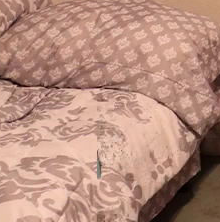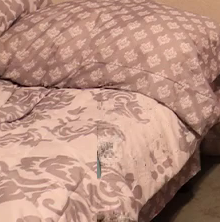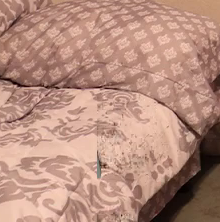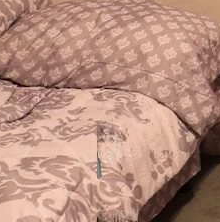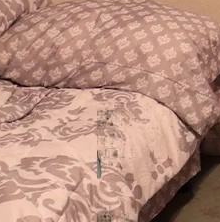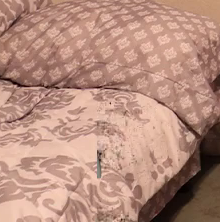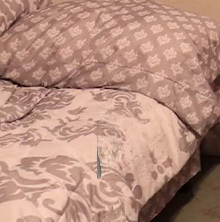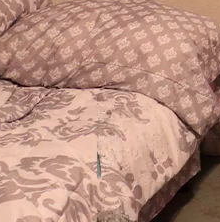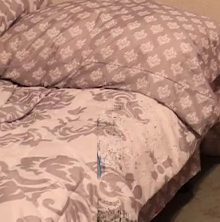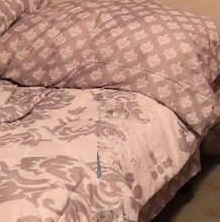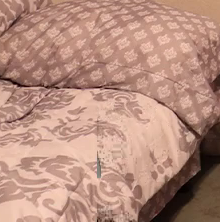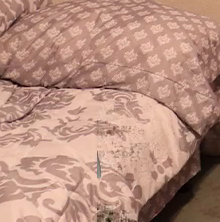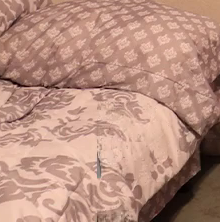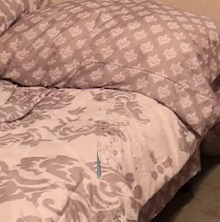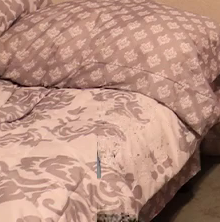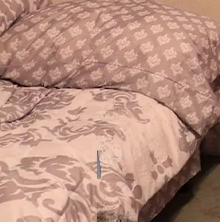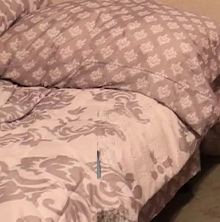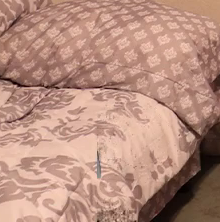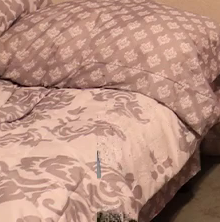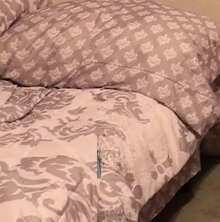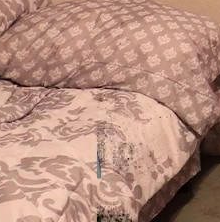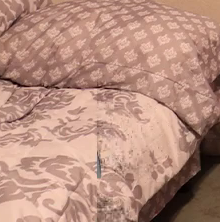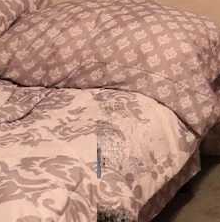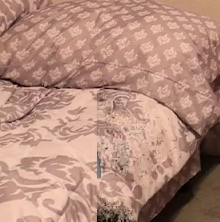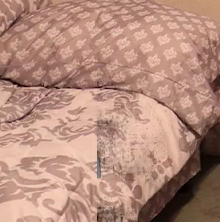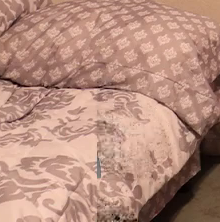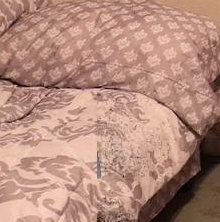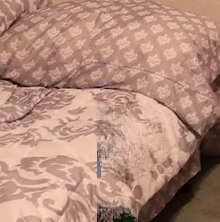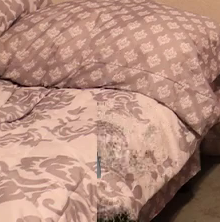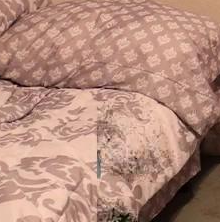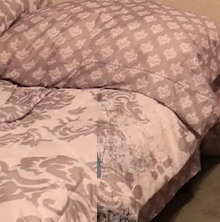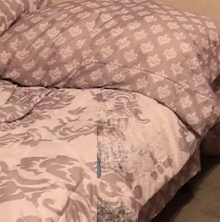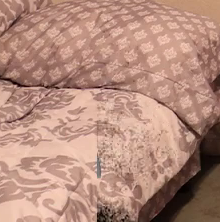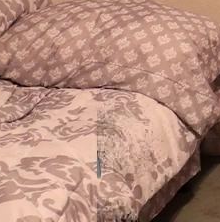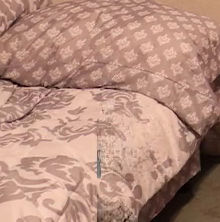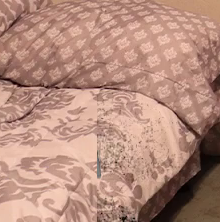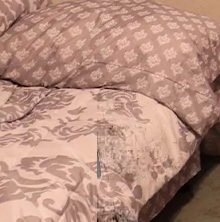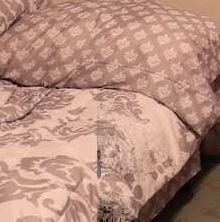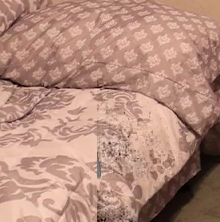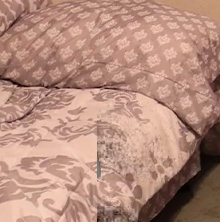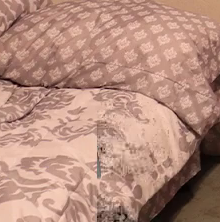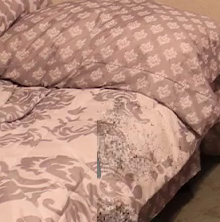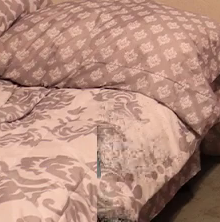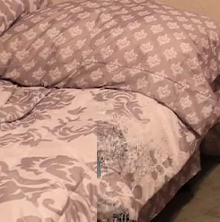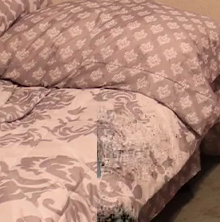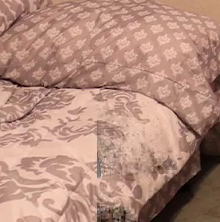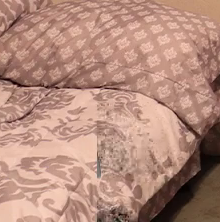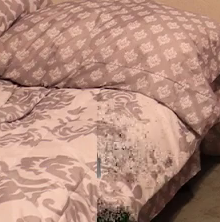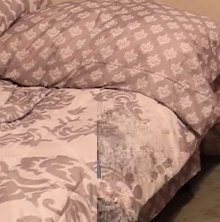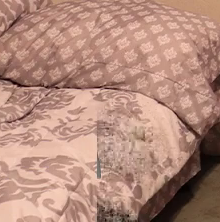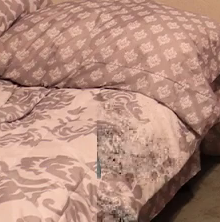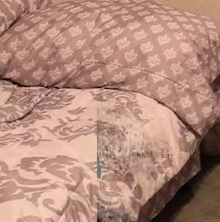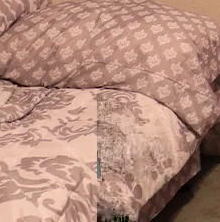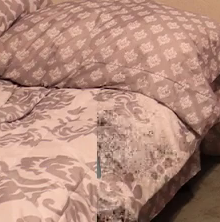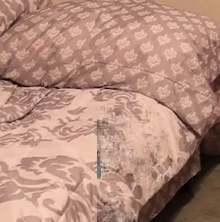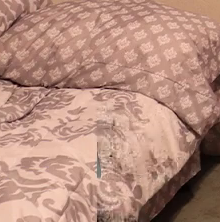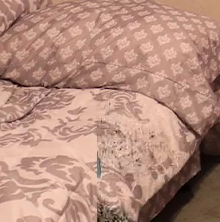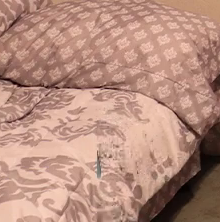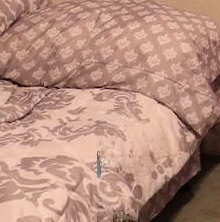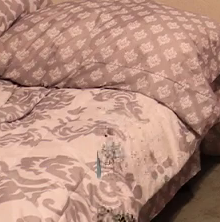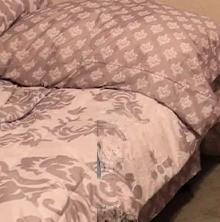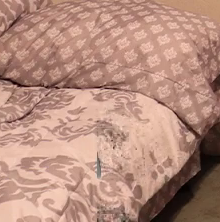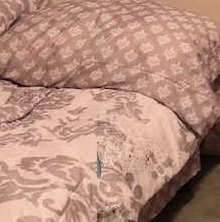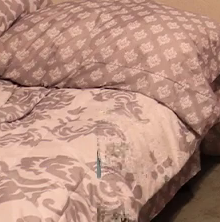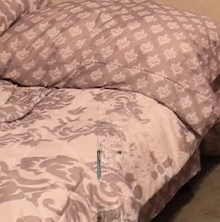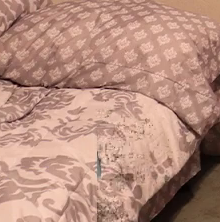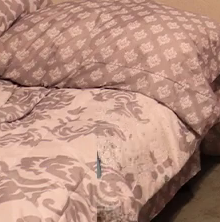Okay, I was a little worried, not going to lie, about this Reddit video, but it was actually really good. I don't know why I was worried, but like, you